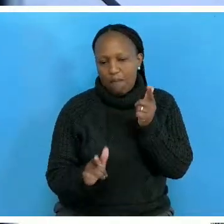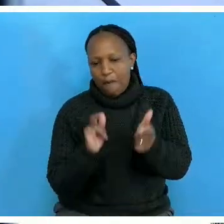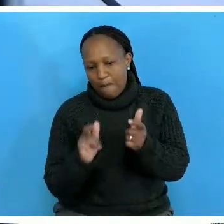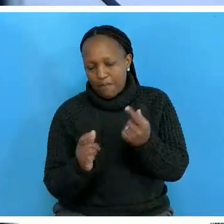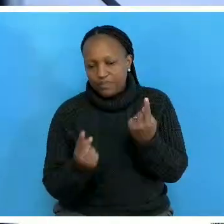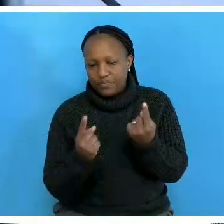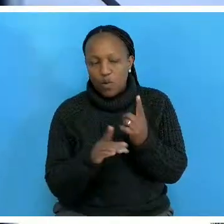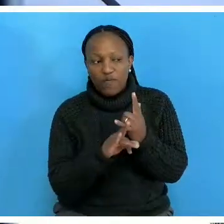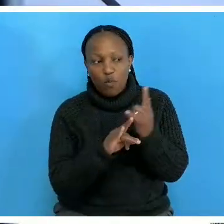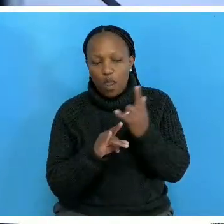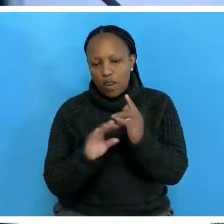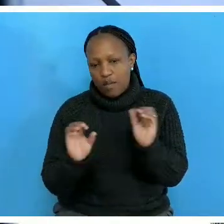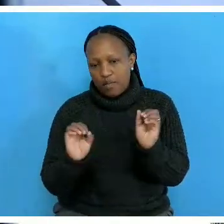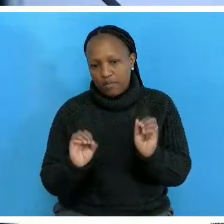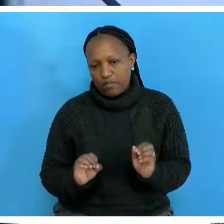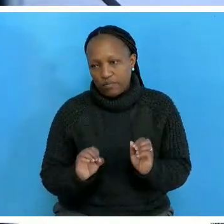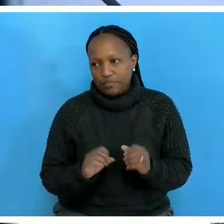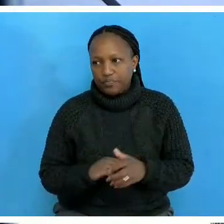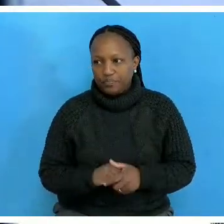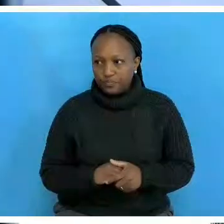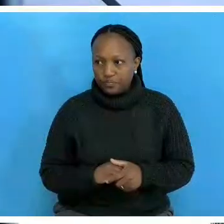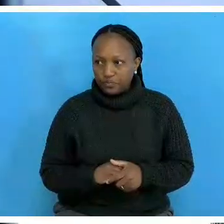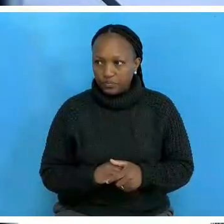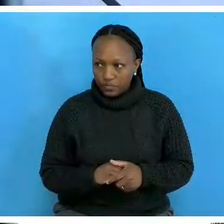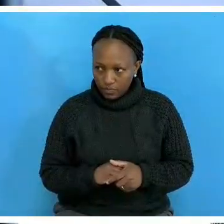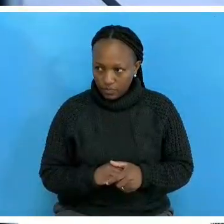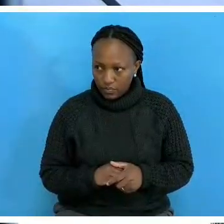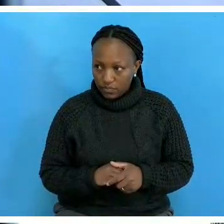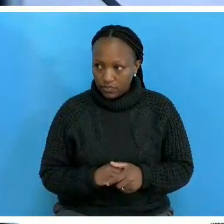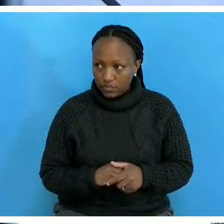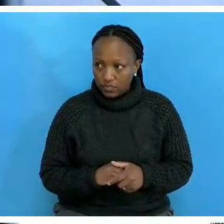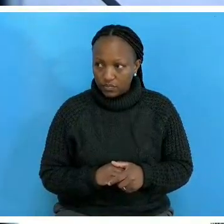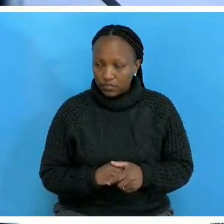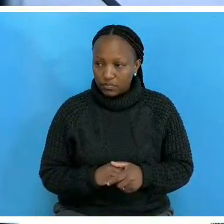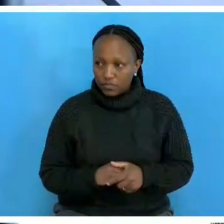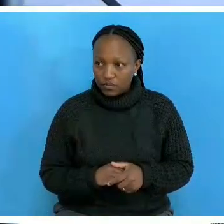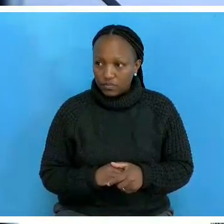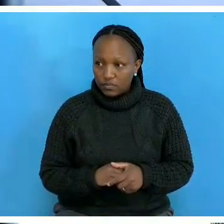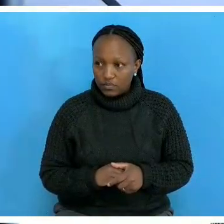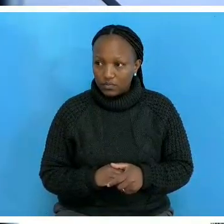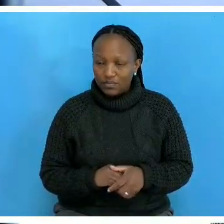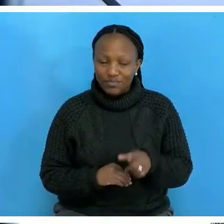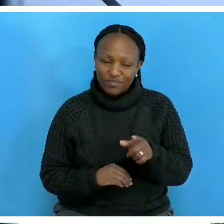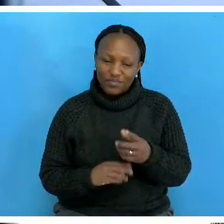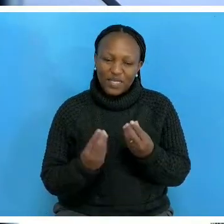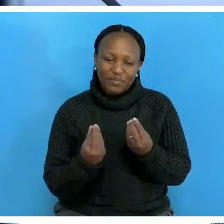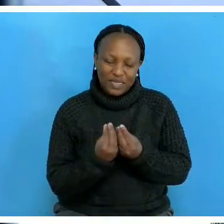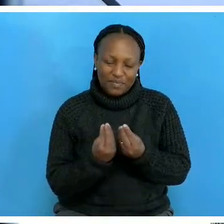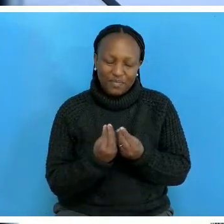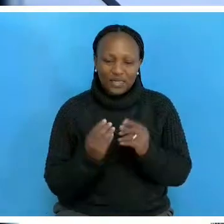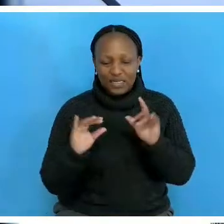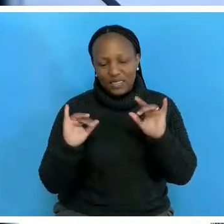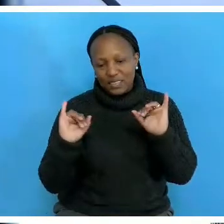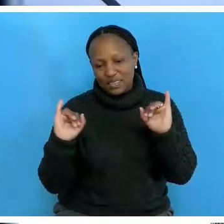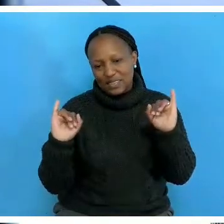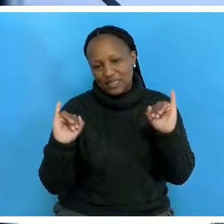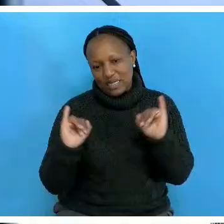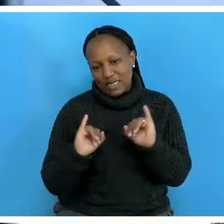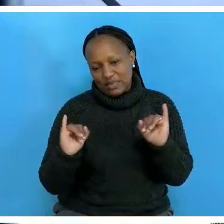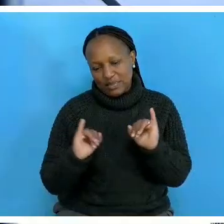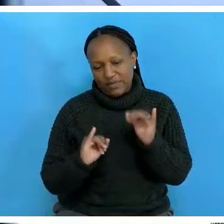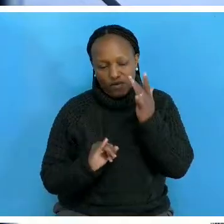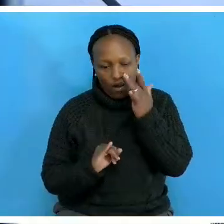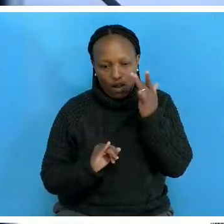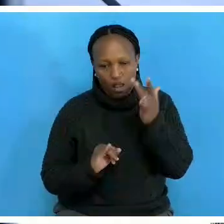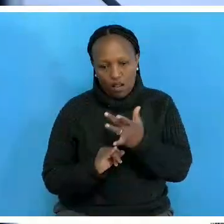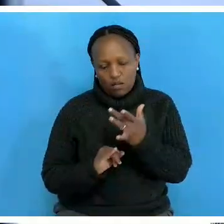win. It's actually something very, very serious in our colored